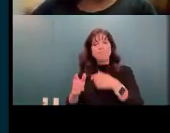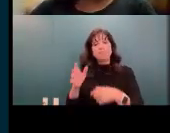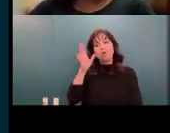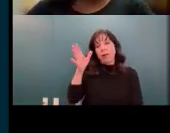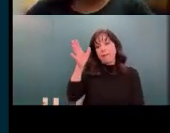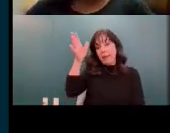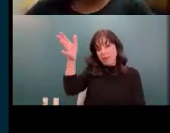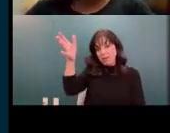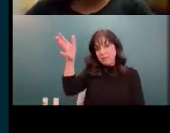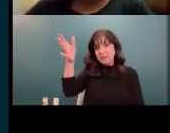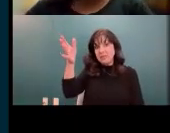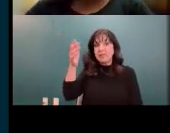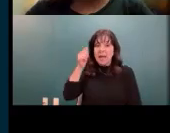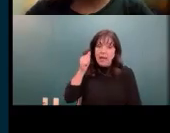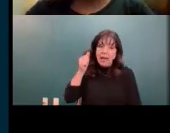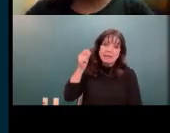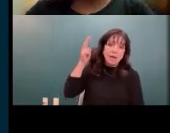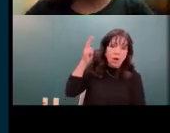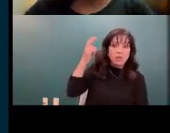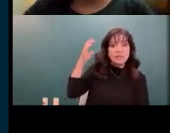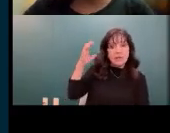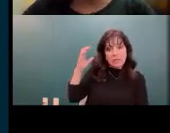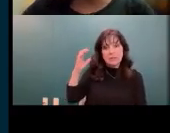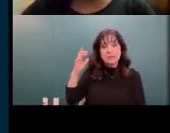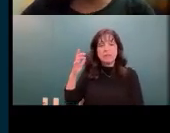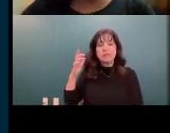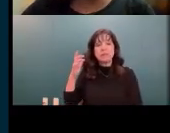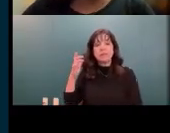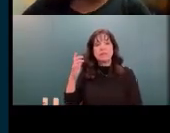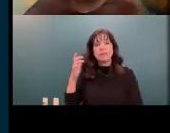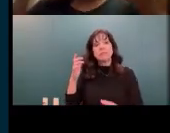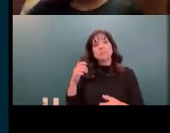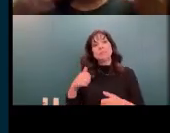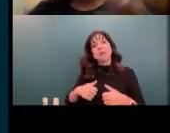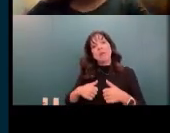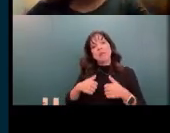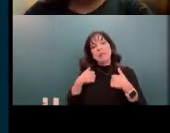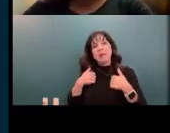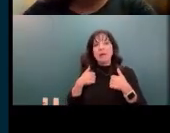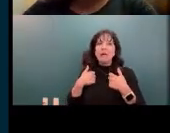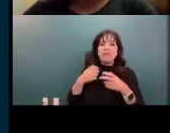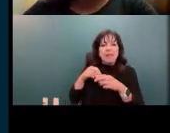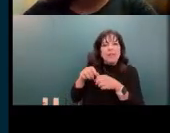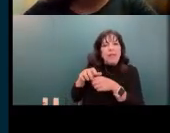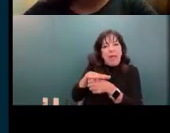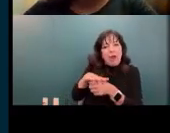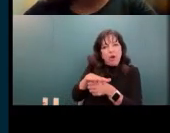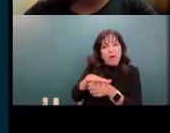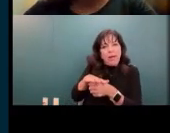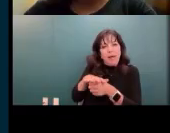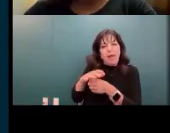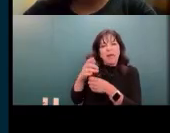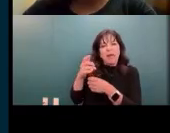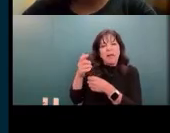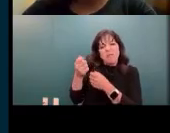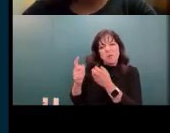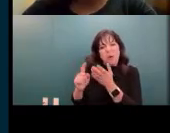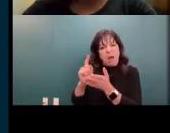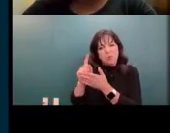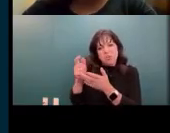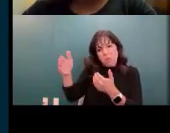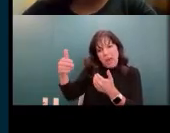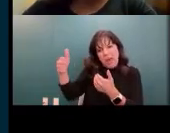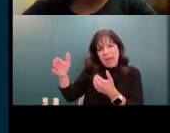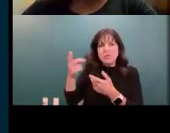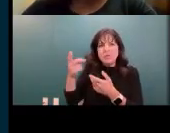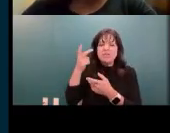Grandparents, aunts, uncles, cousins live kind of in the area, maybe a couple hours away, so they see them every